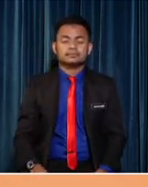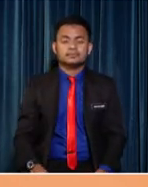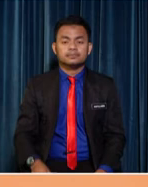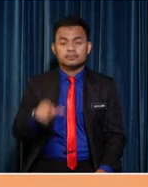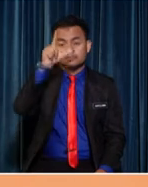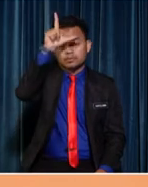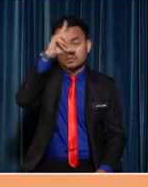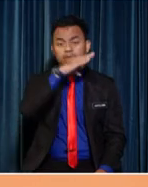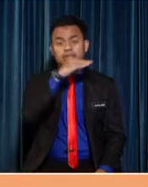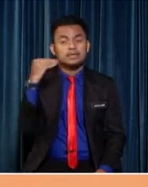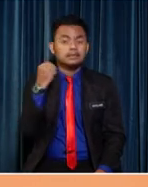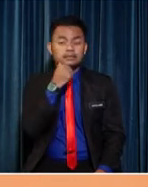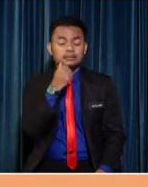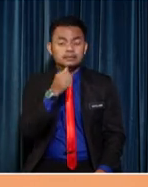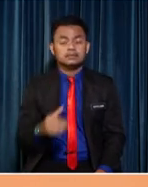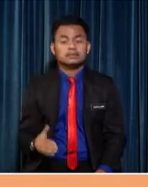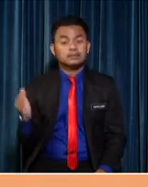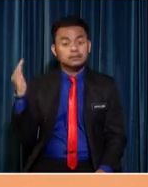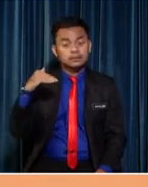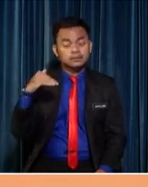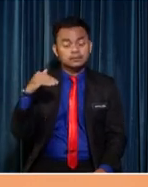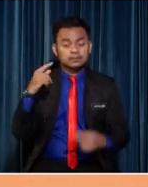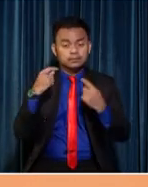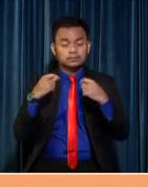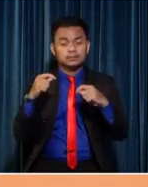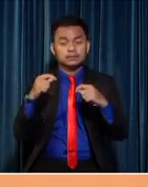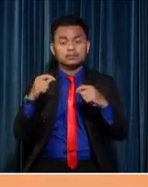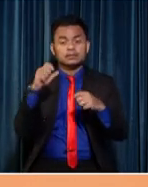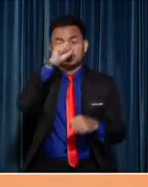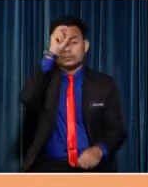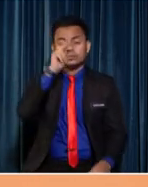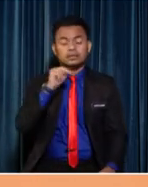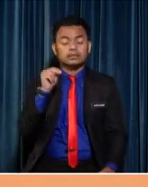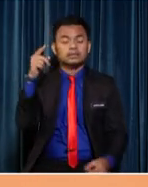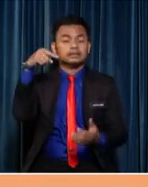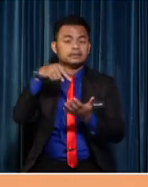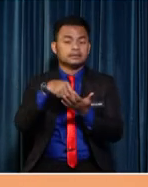Boys and girls, let's try this question.